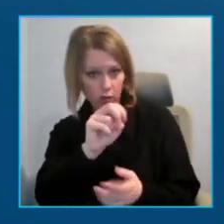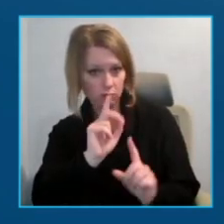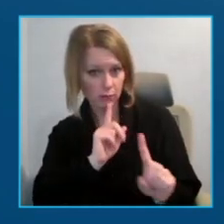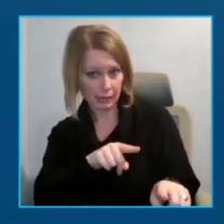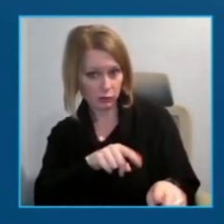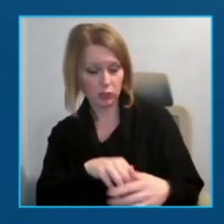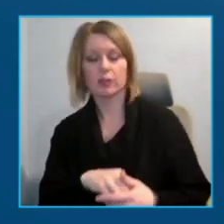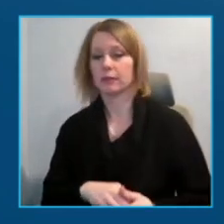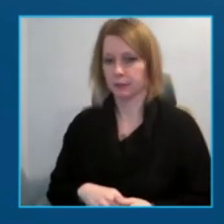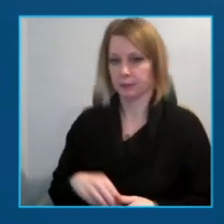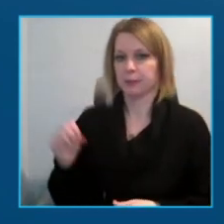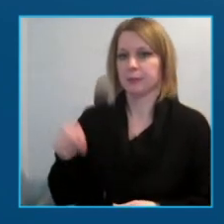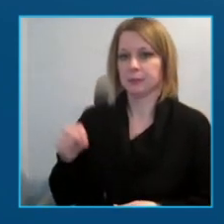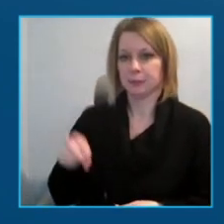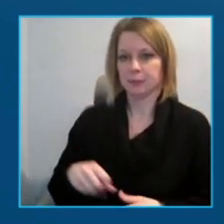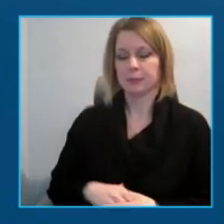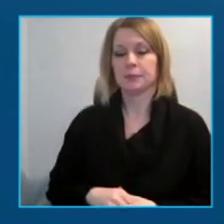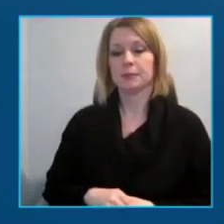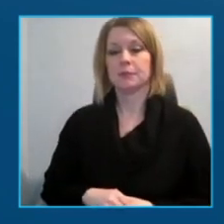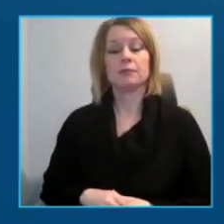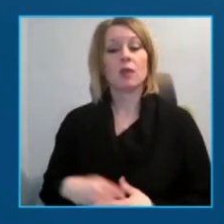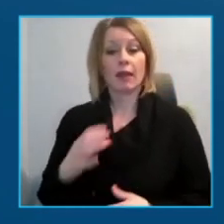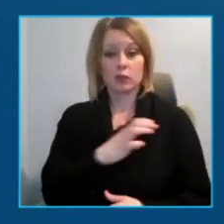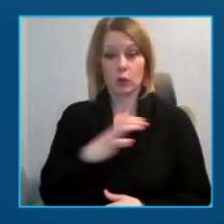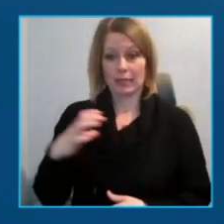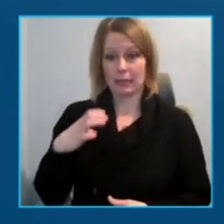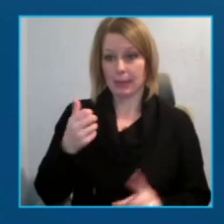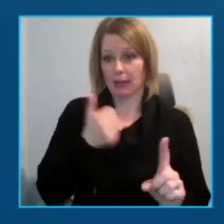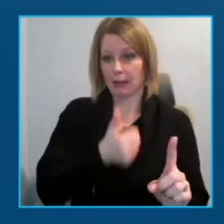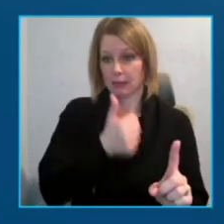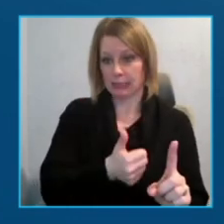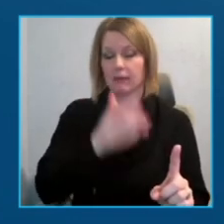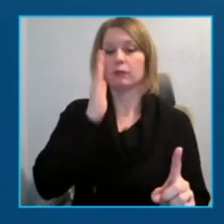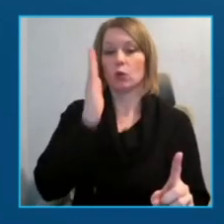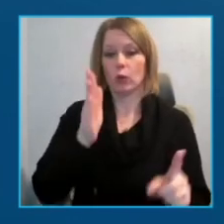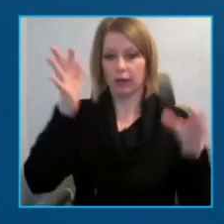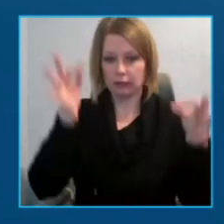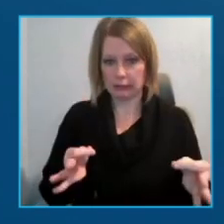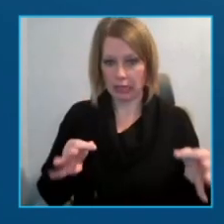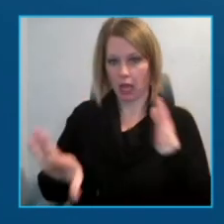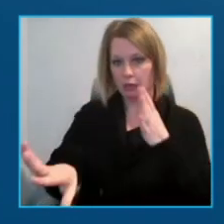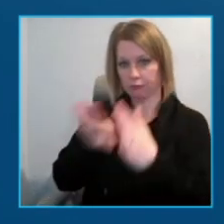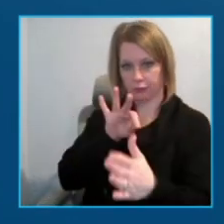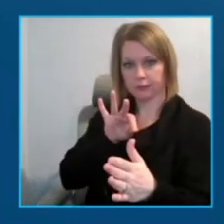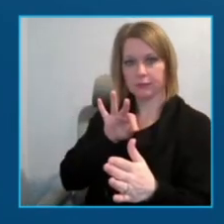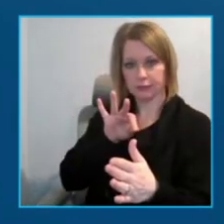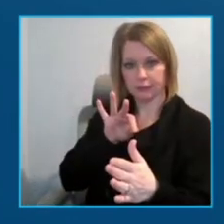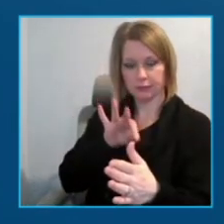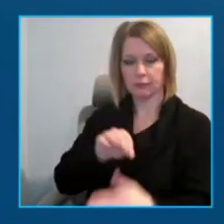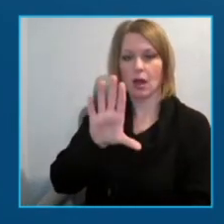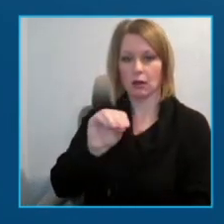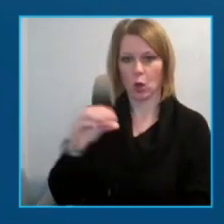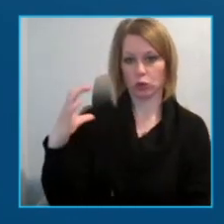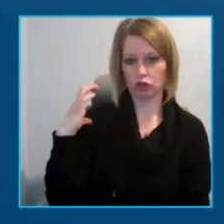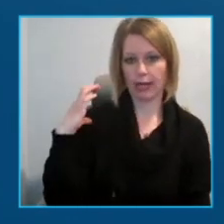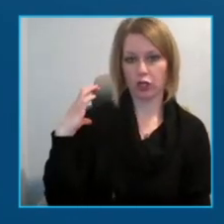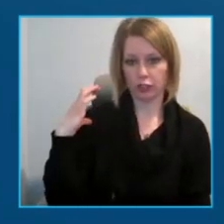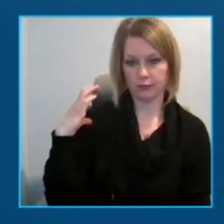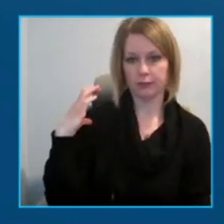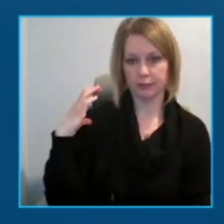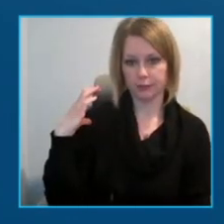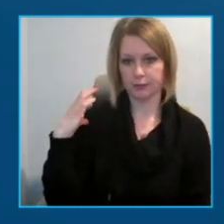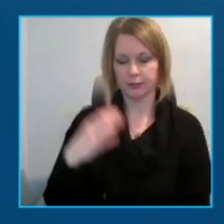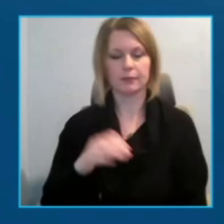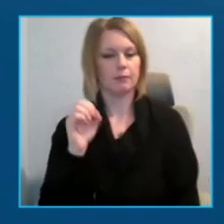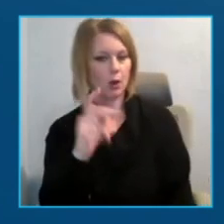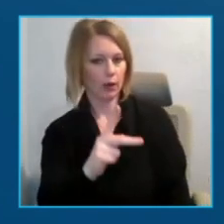Yes, actually the committee themselves will pick the co-chairs from among each group. Okay.